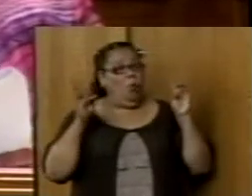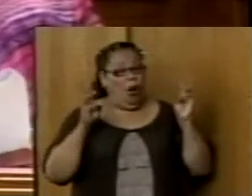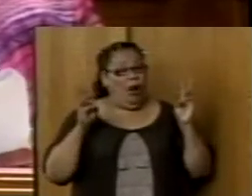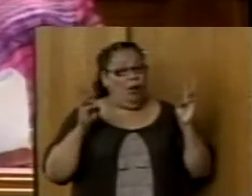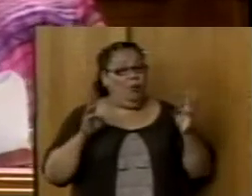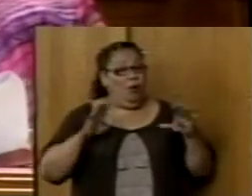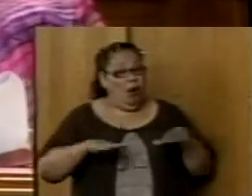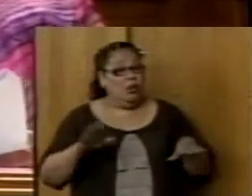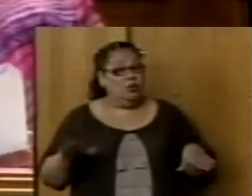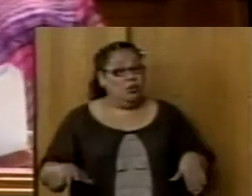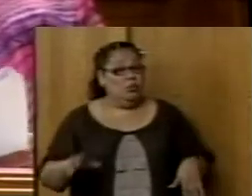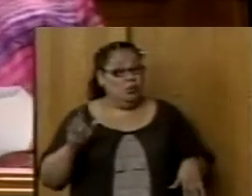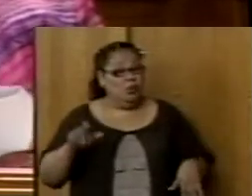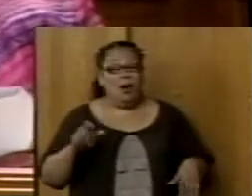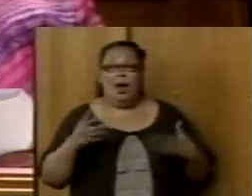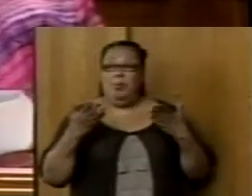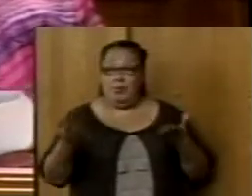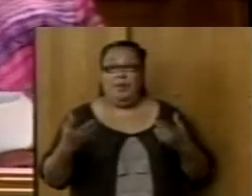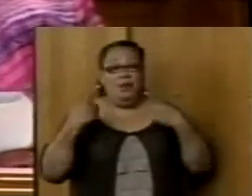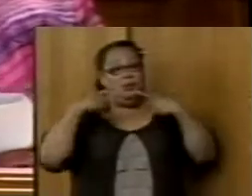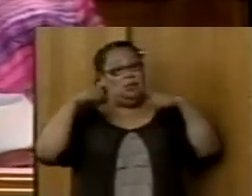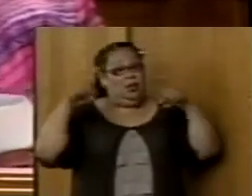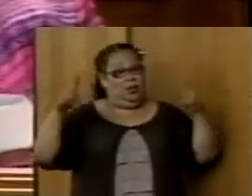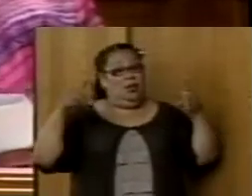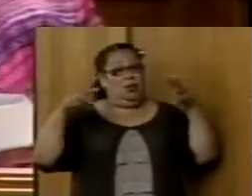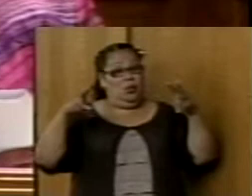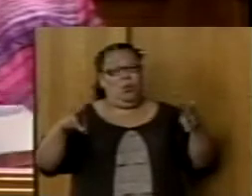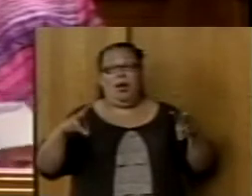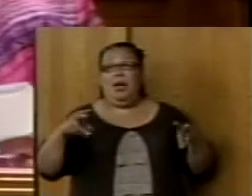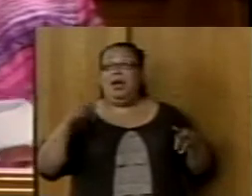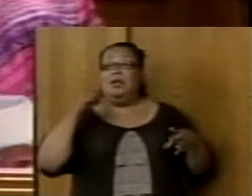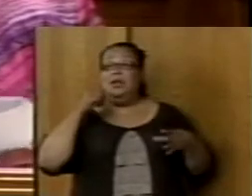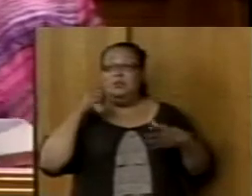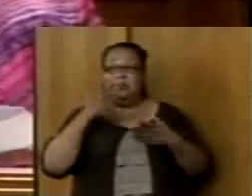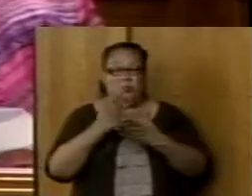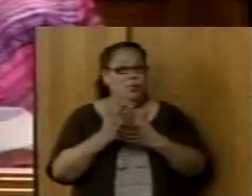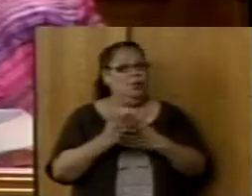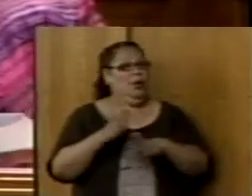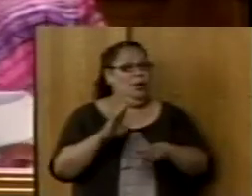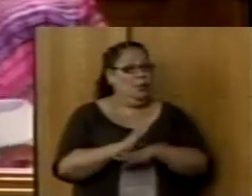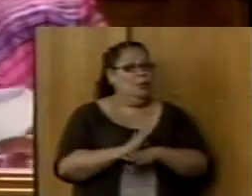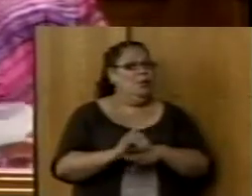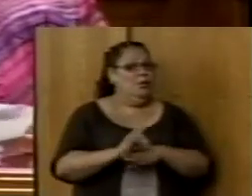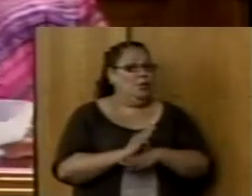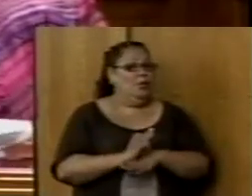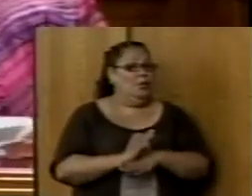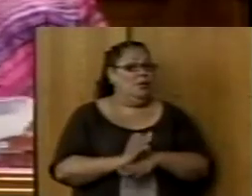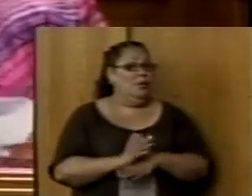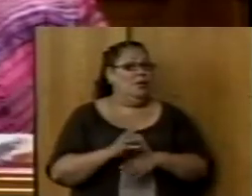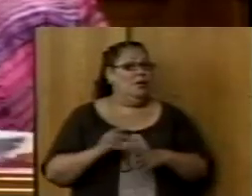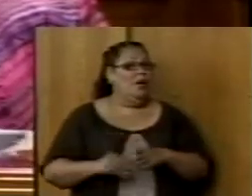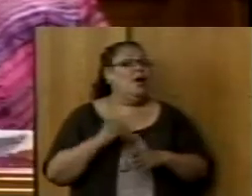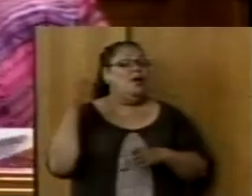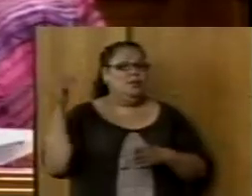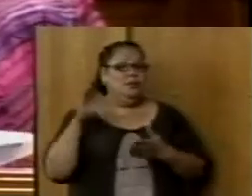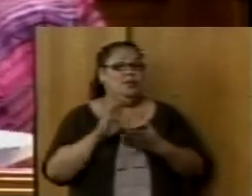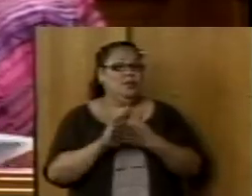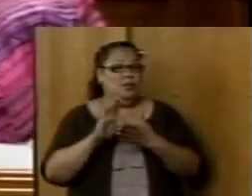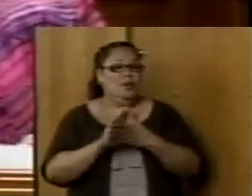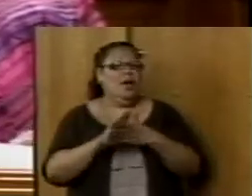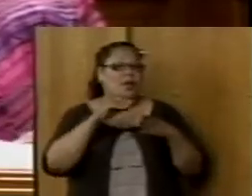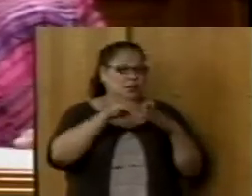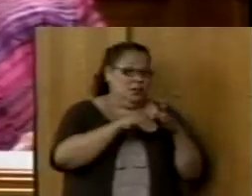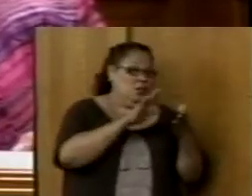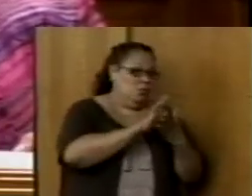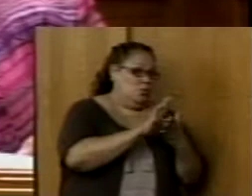would not be out there succeeding the way they have. And it's been proven, if you keep kids busy outside of school as well